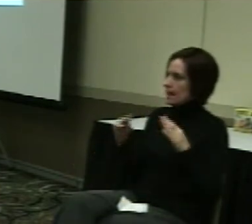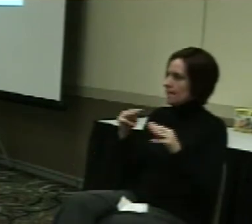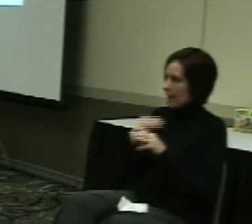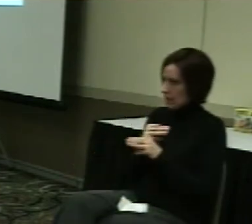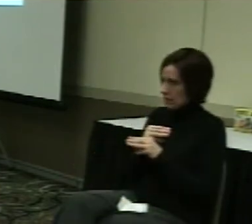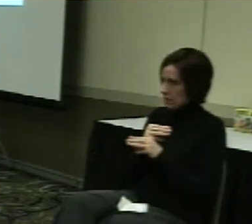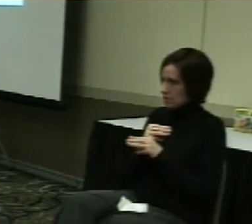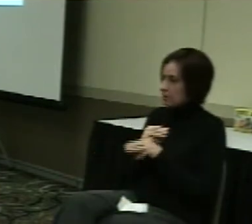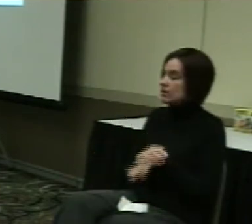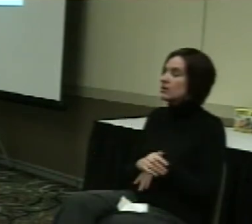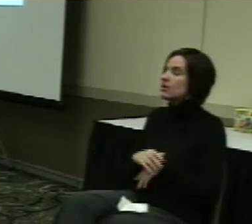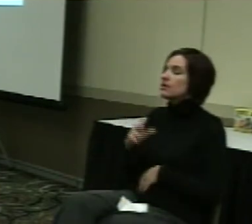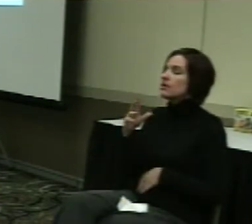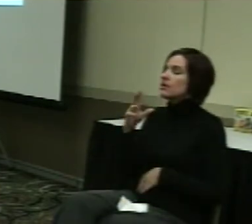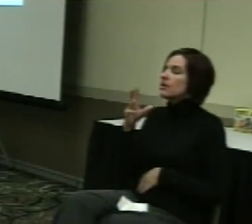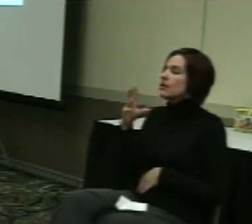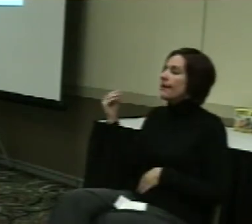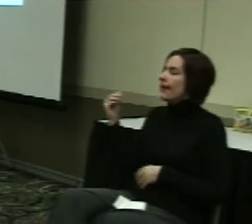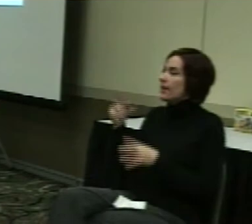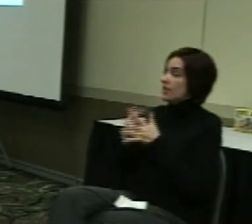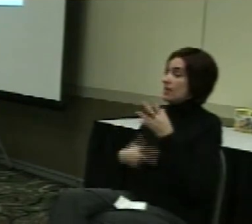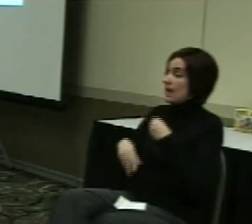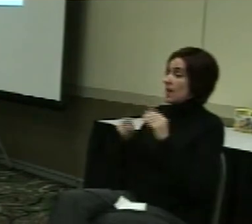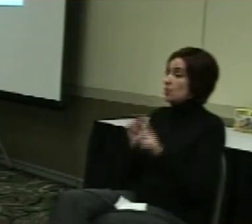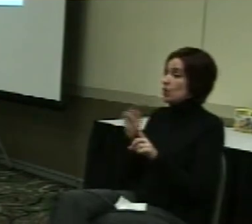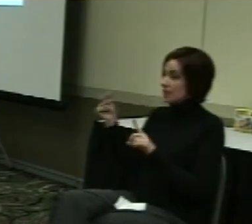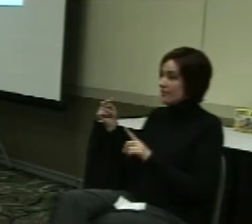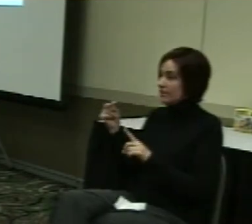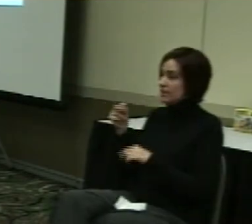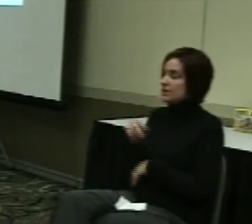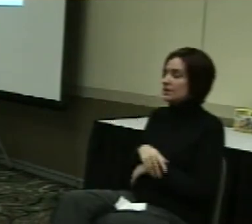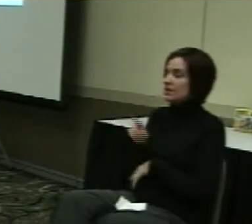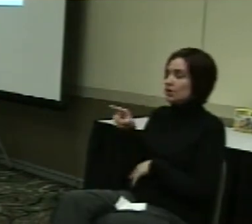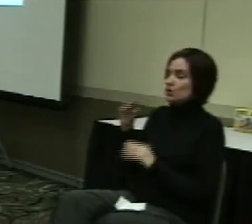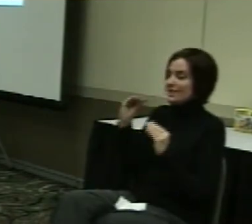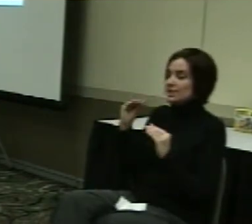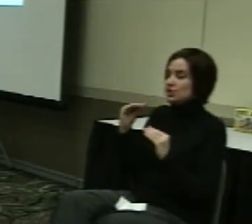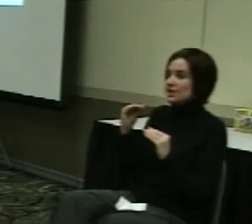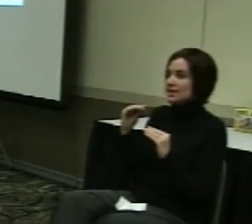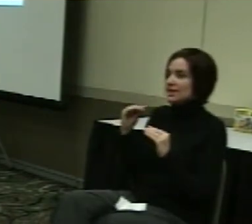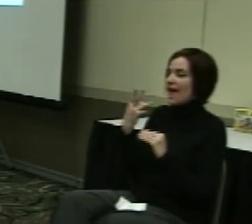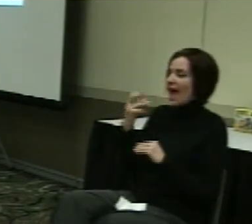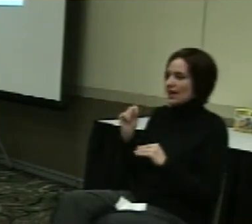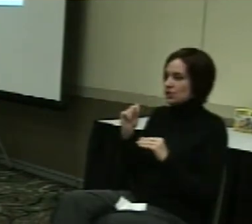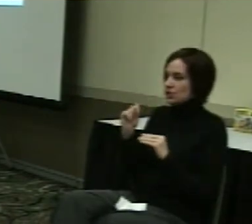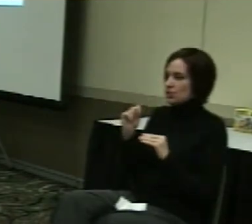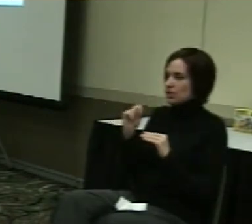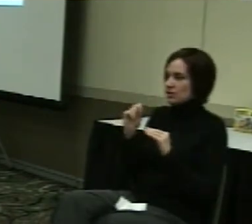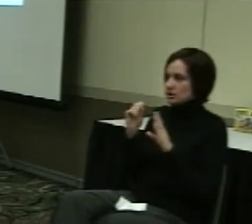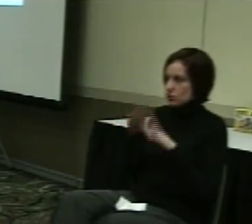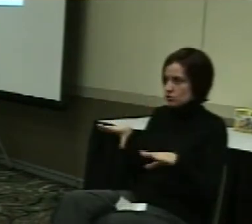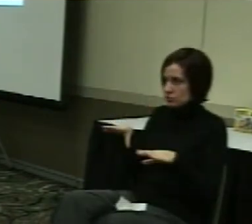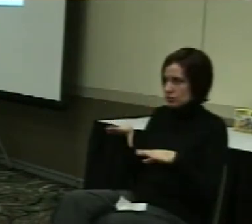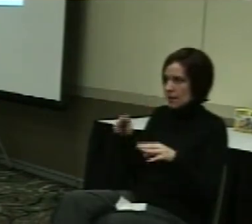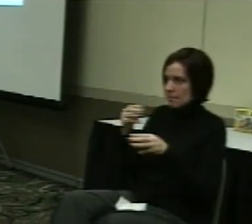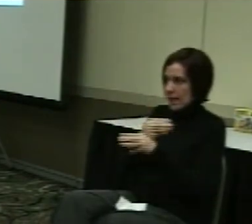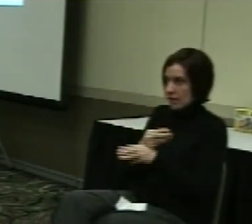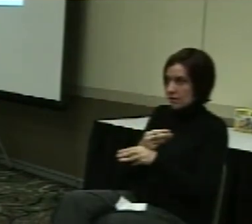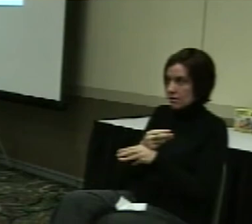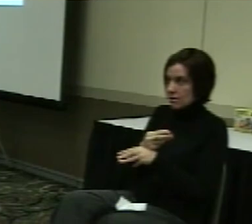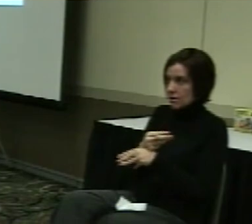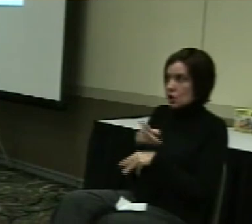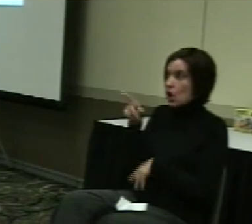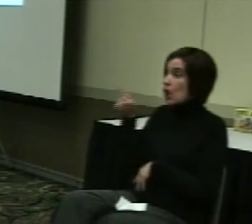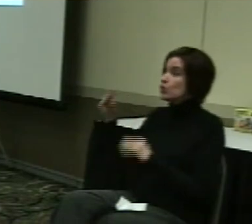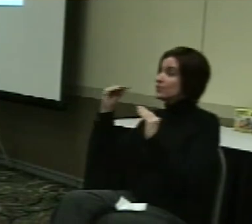And putting into perspective that they're teaching high school students math. Are you teaching math to